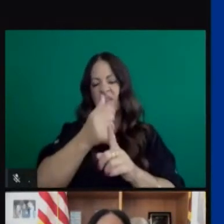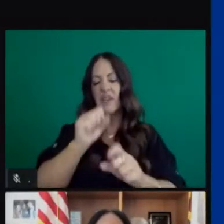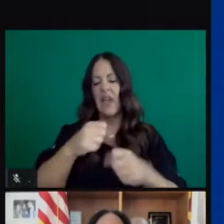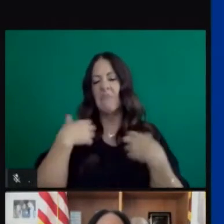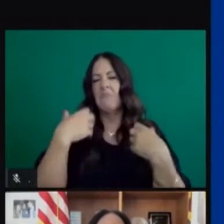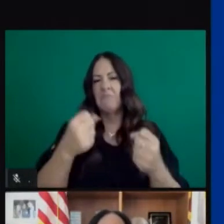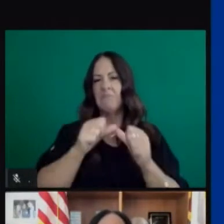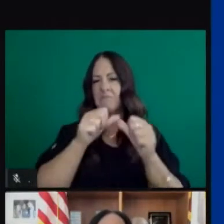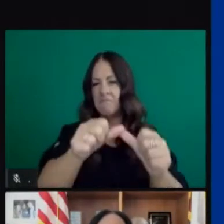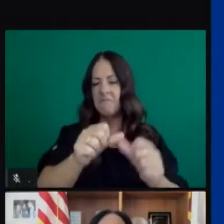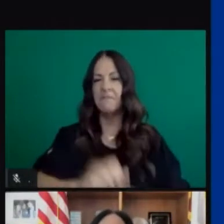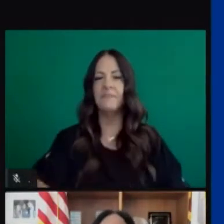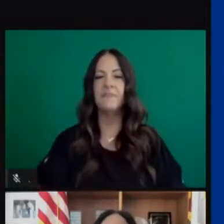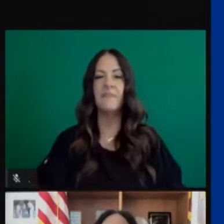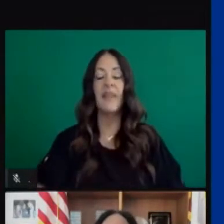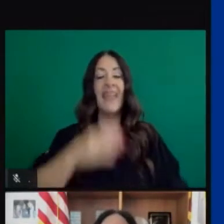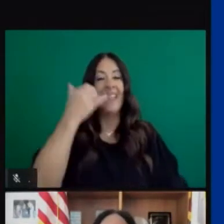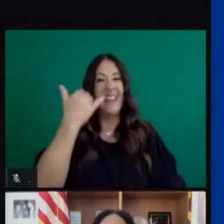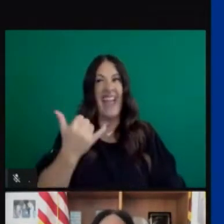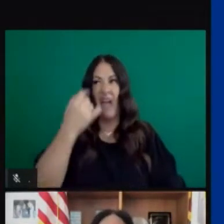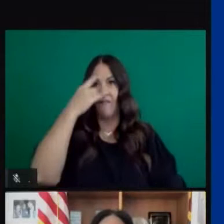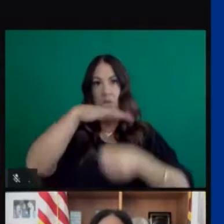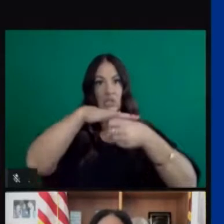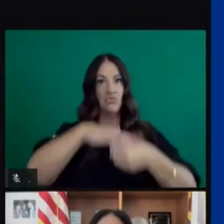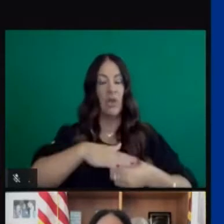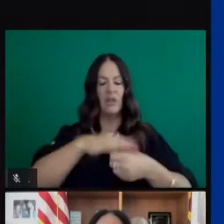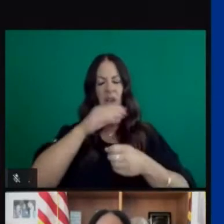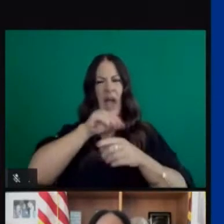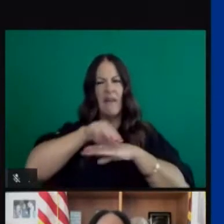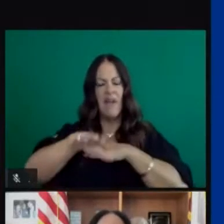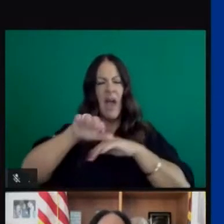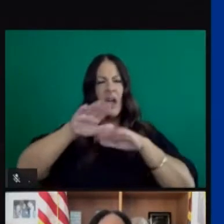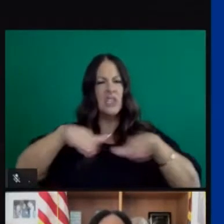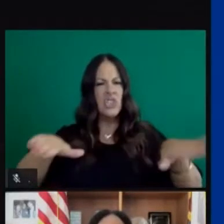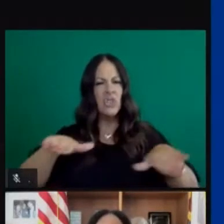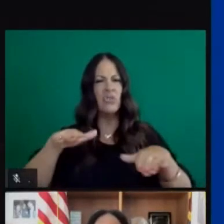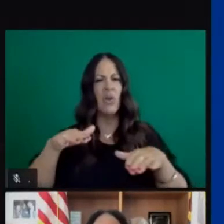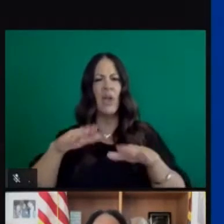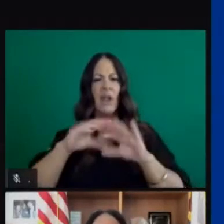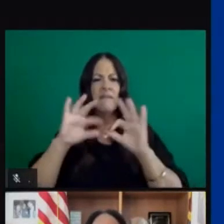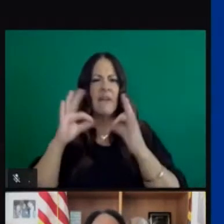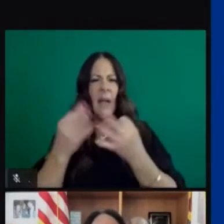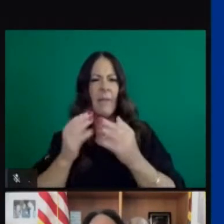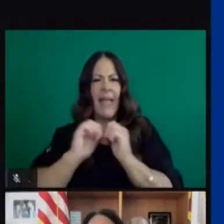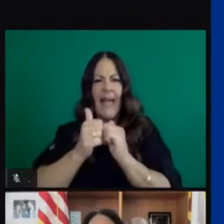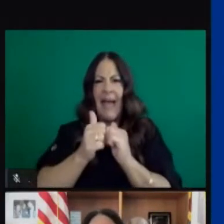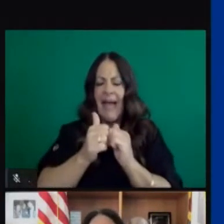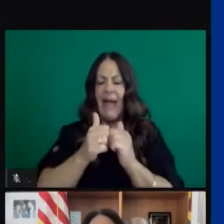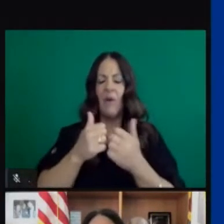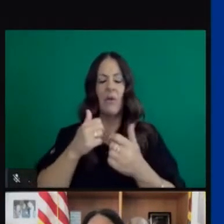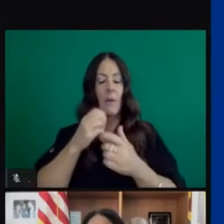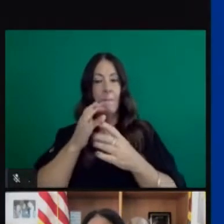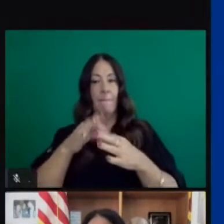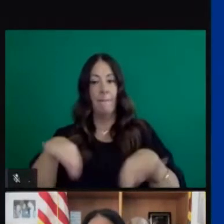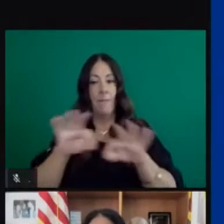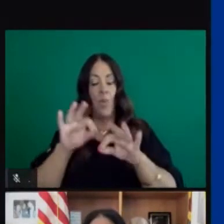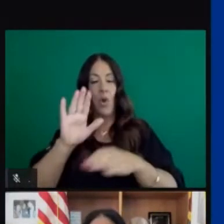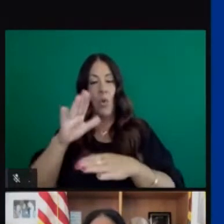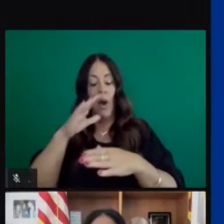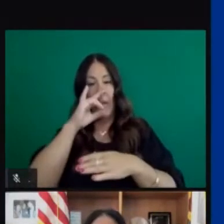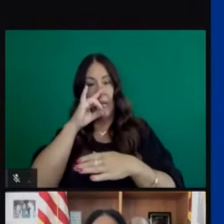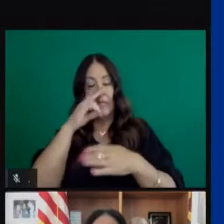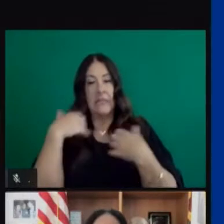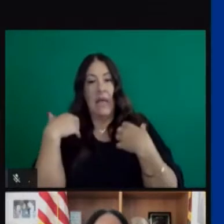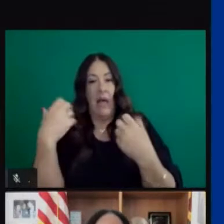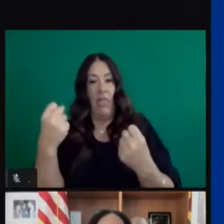stress because their brains and bodies are just developing. And a key ingredient for healthy kids is a healthy